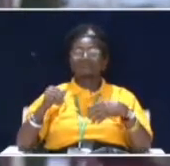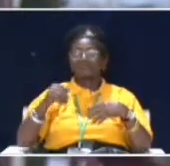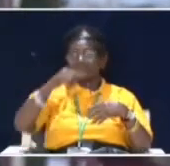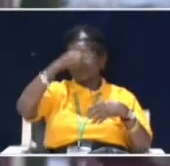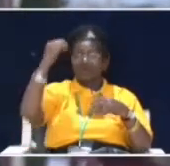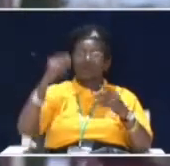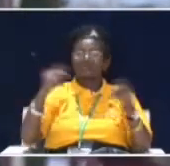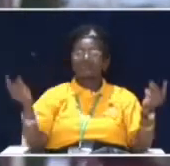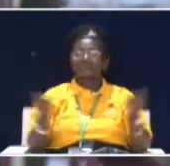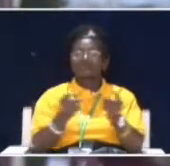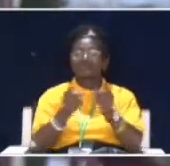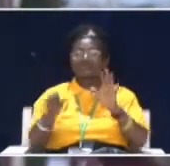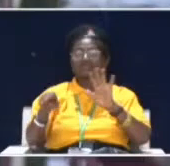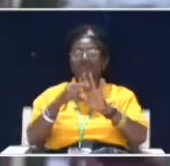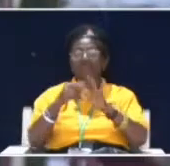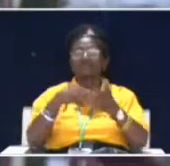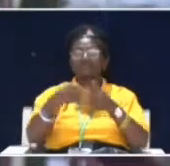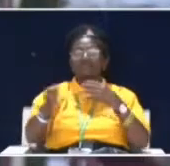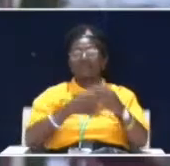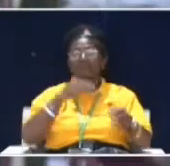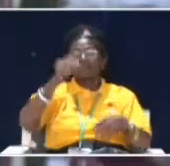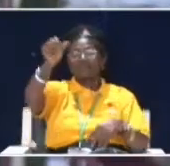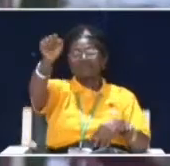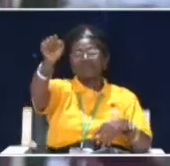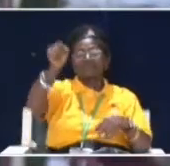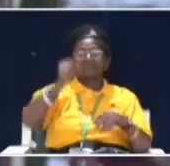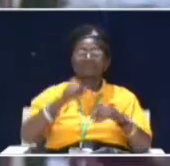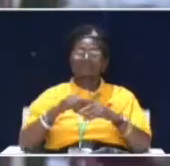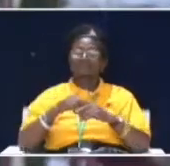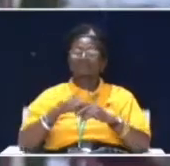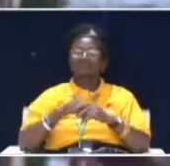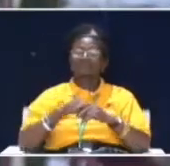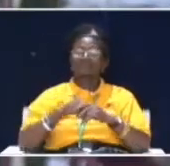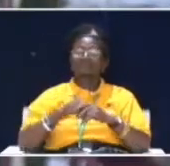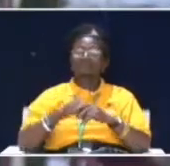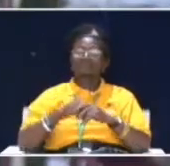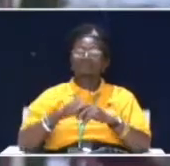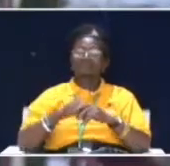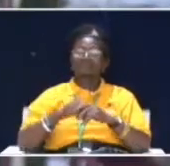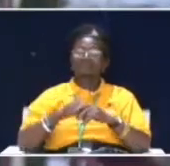because position matters. Nitori ipo o se pataki.